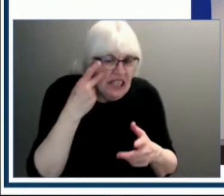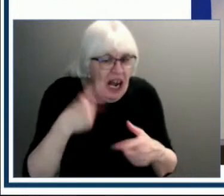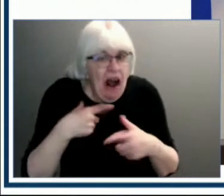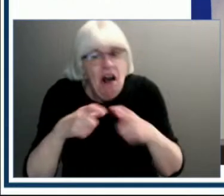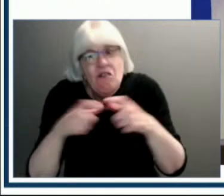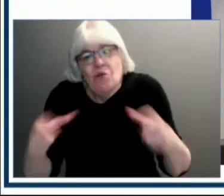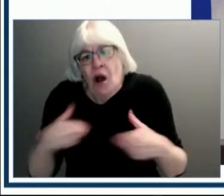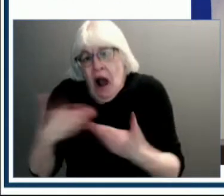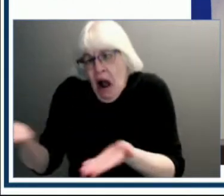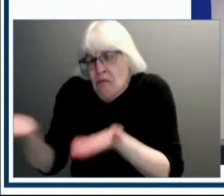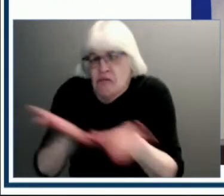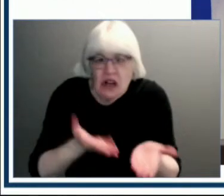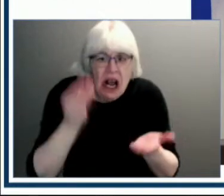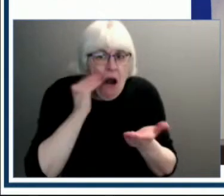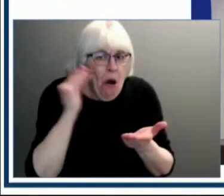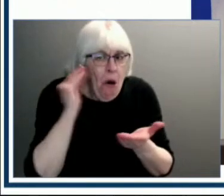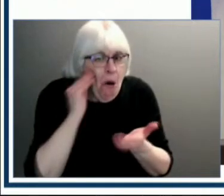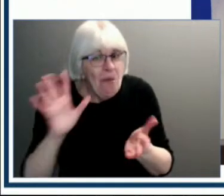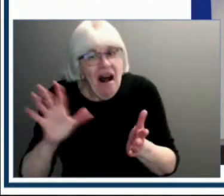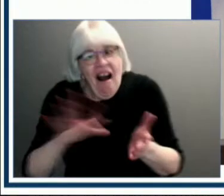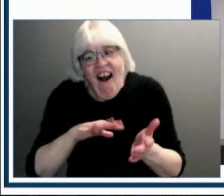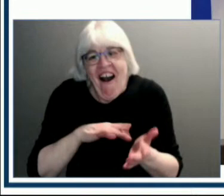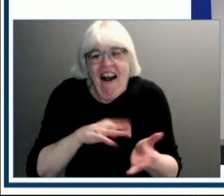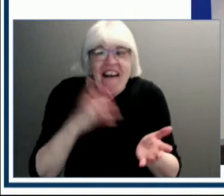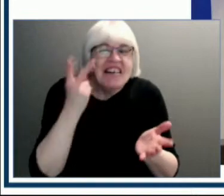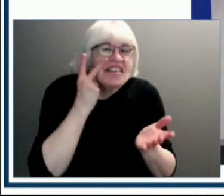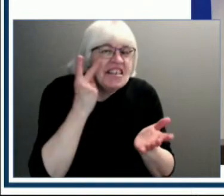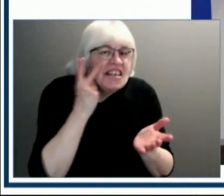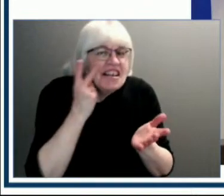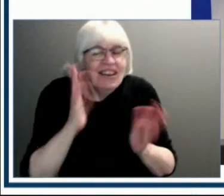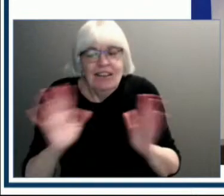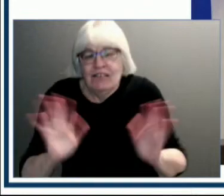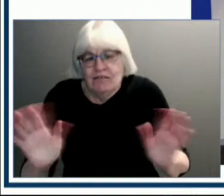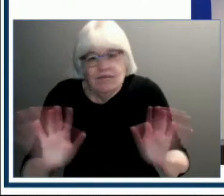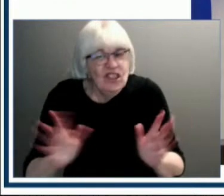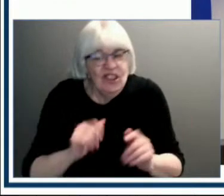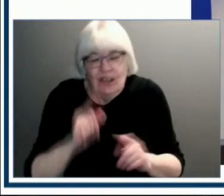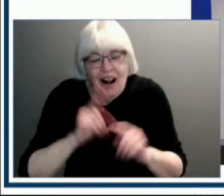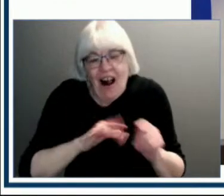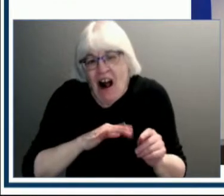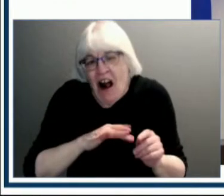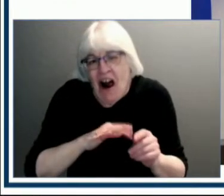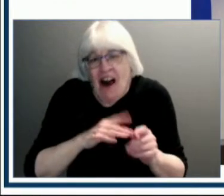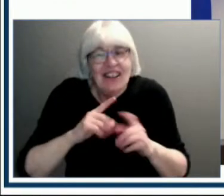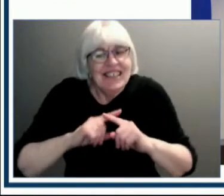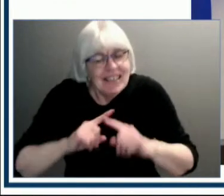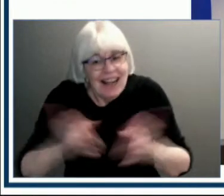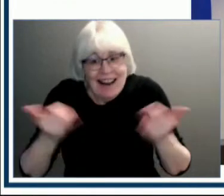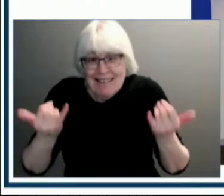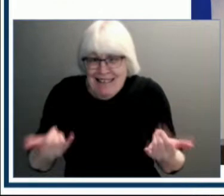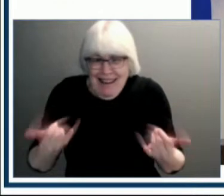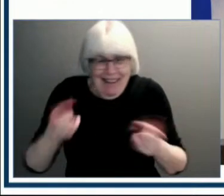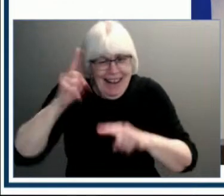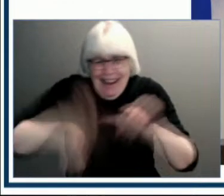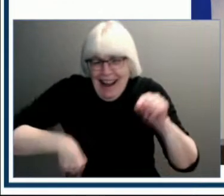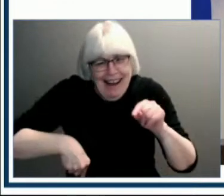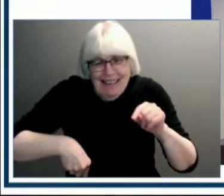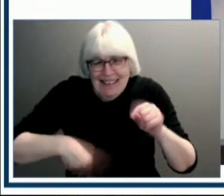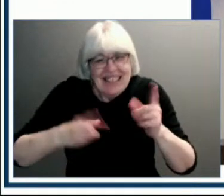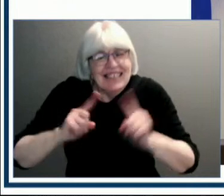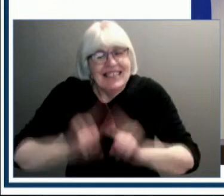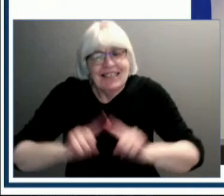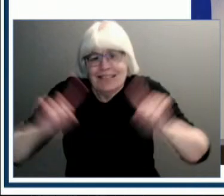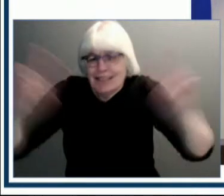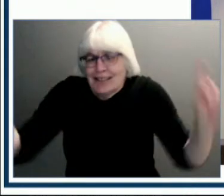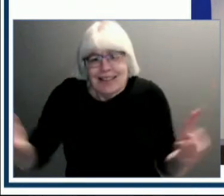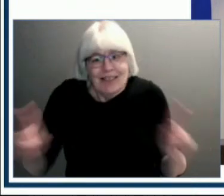we're not at that stage right now. We're just not. It's a different world. It's a different variant. So we just ask people to be patient, but I assure Nova